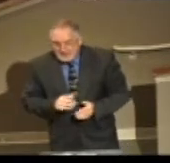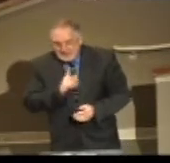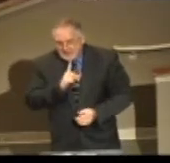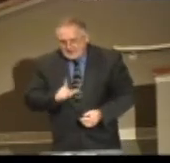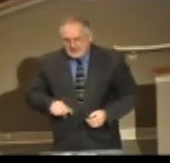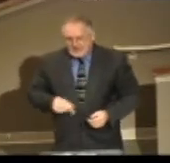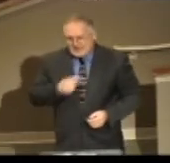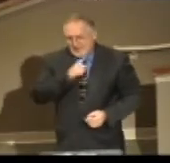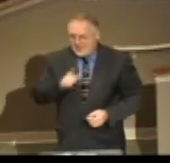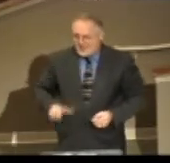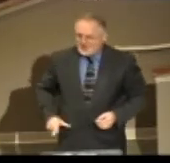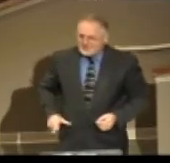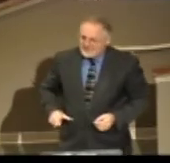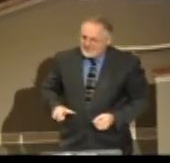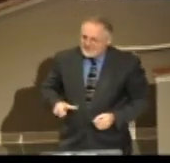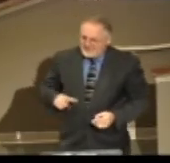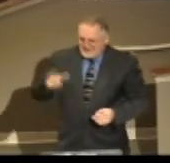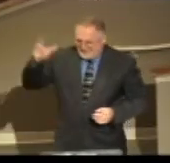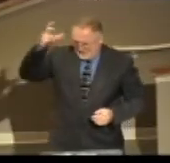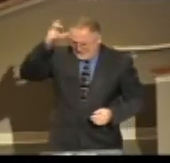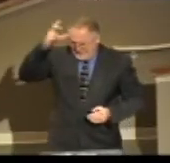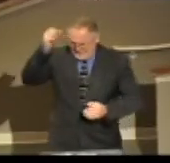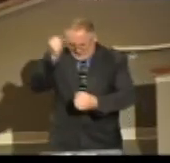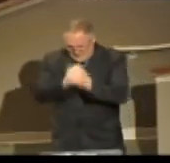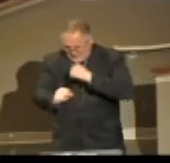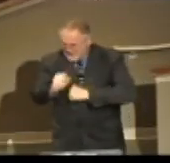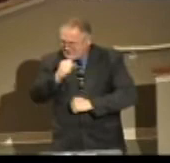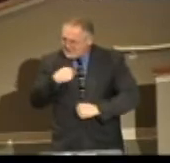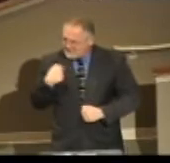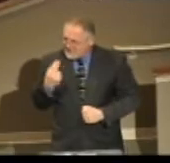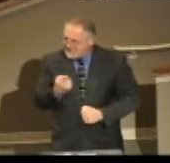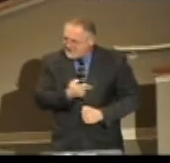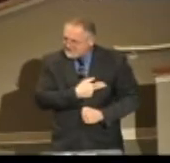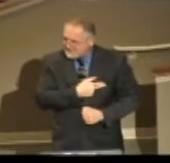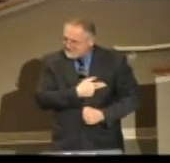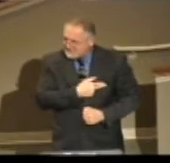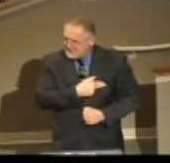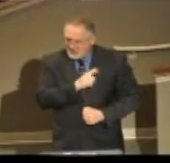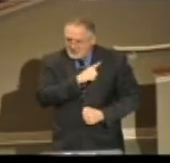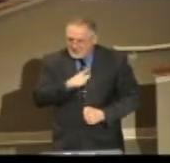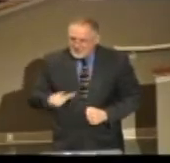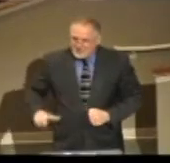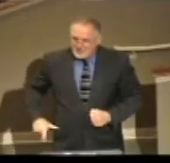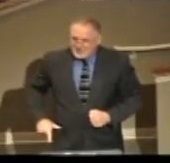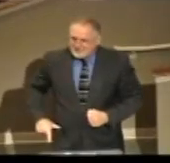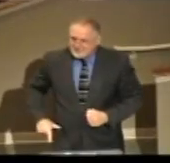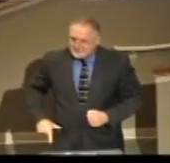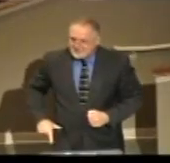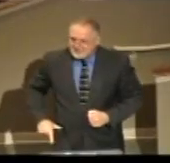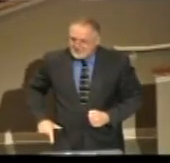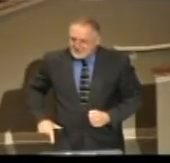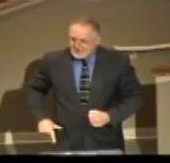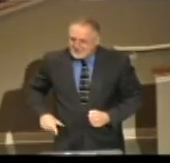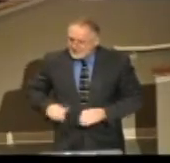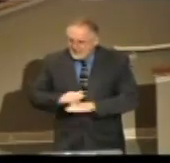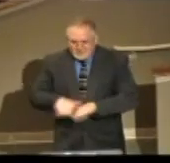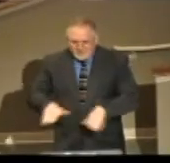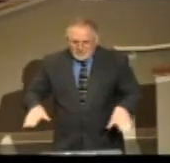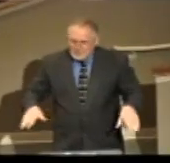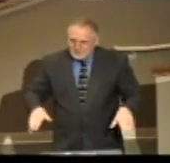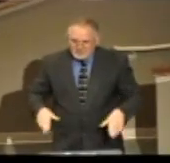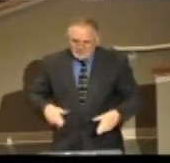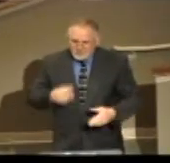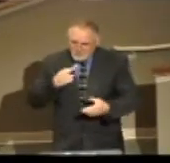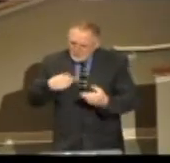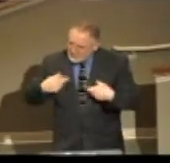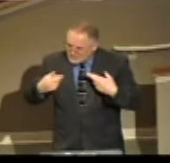demons are subject to us. We can tell that David to run off, he'll run off. We'll tell another to run off, he'll take off. And they're saying, Lord, they're subject to us. And Jesus said, Don't rejoice when the demons are subject